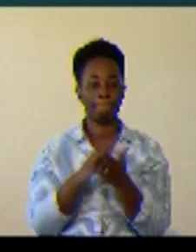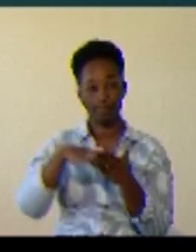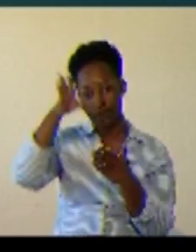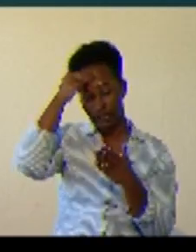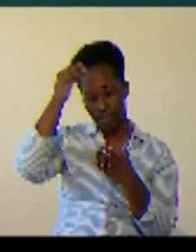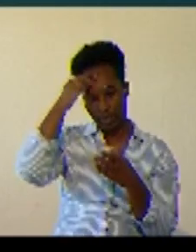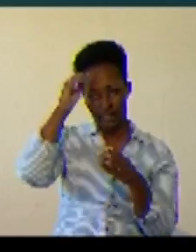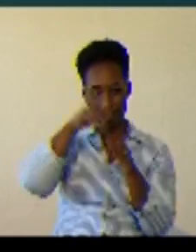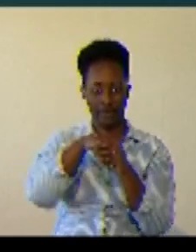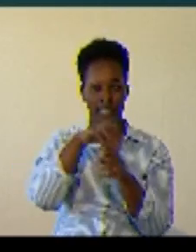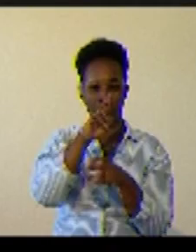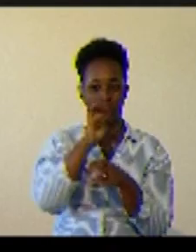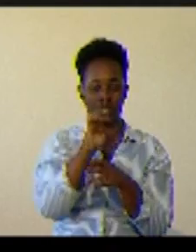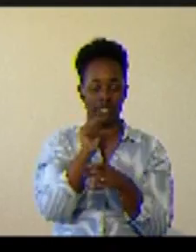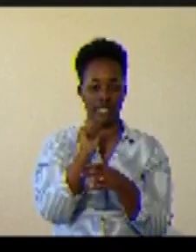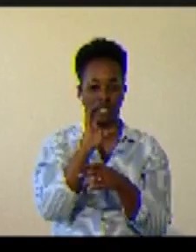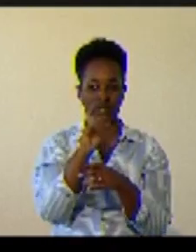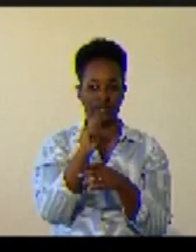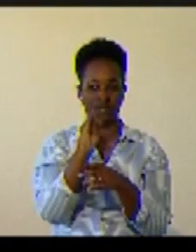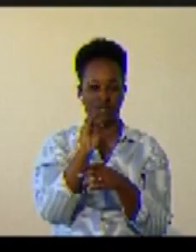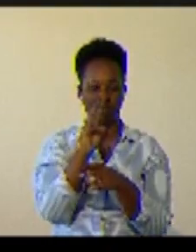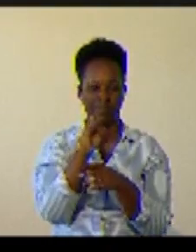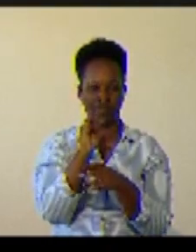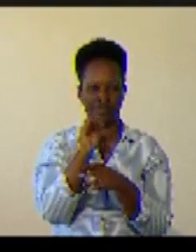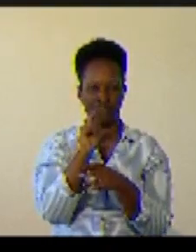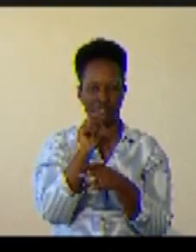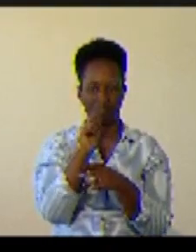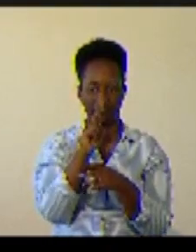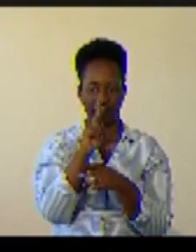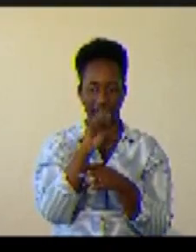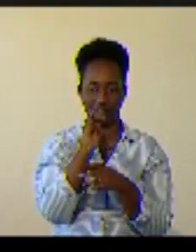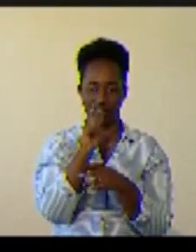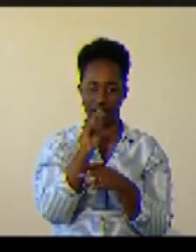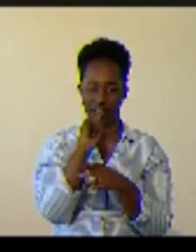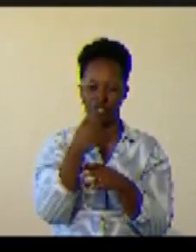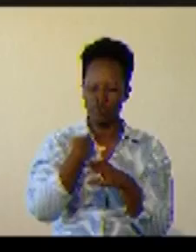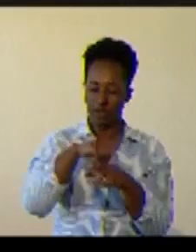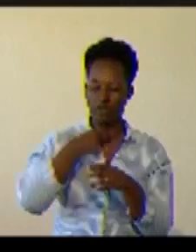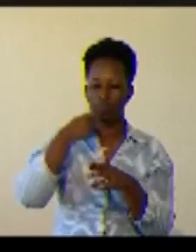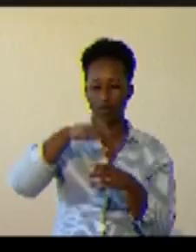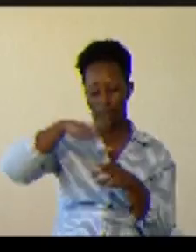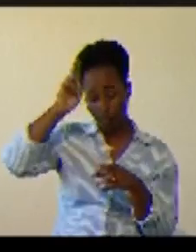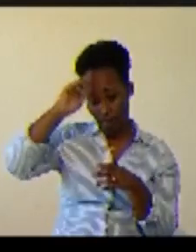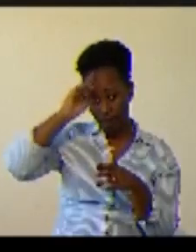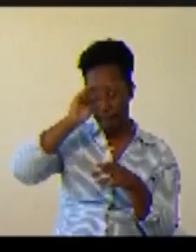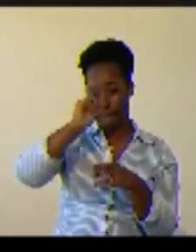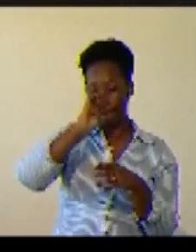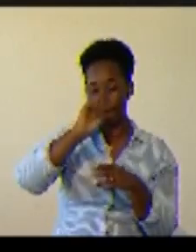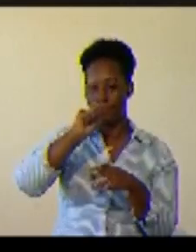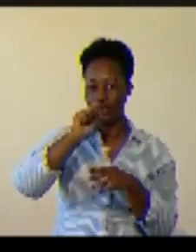studying the reactivity of elements, we should always remember that metals react by gaining